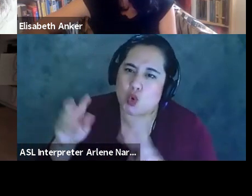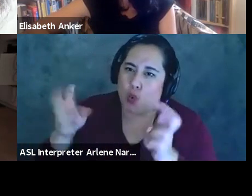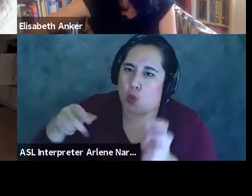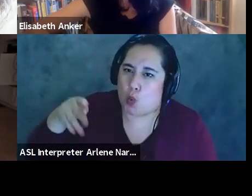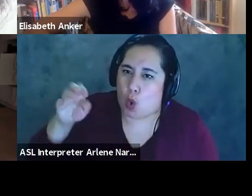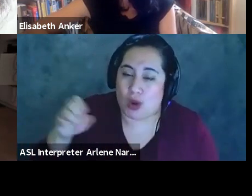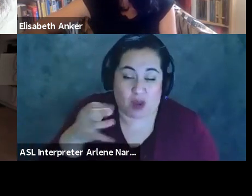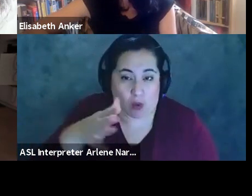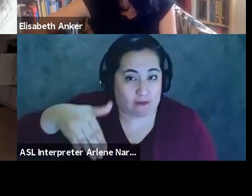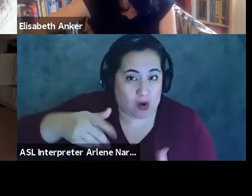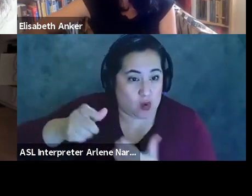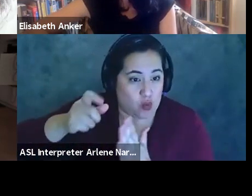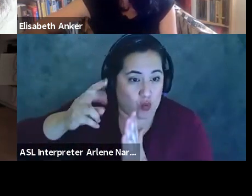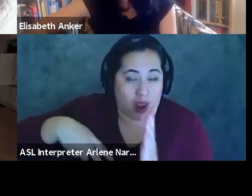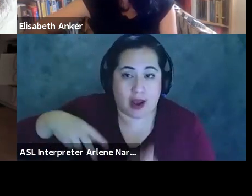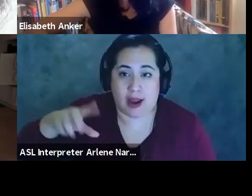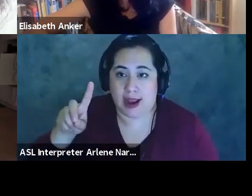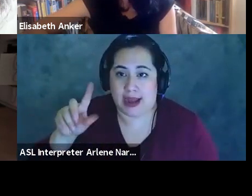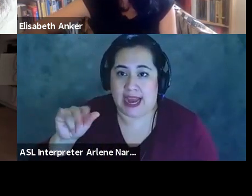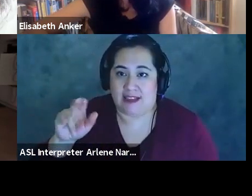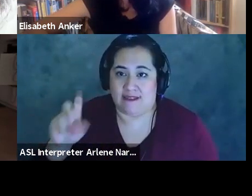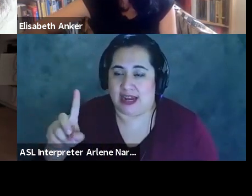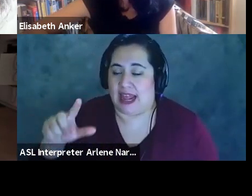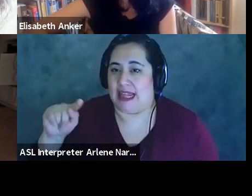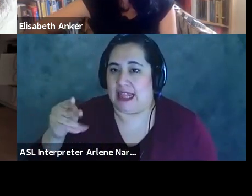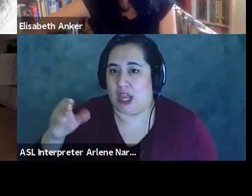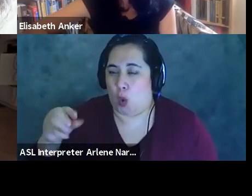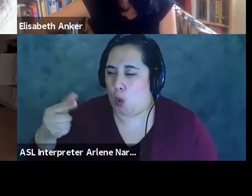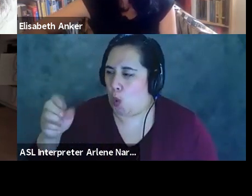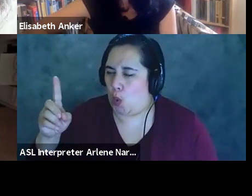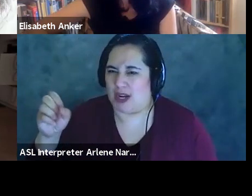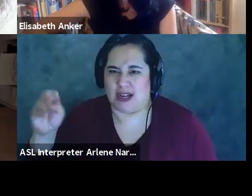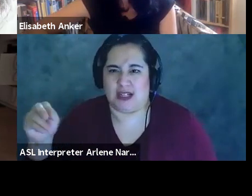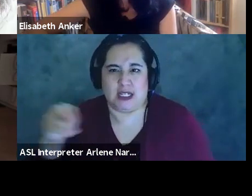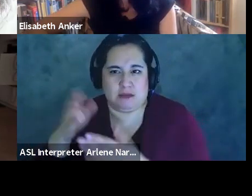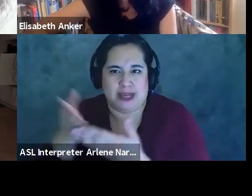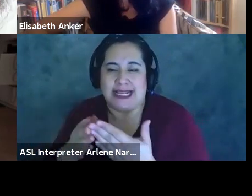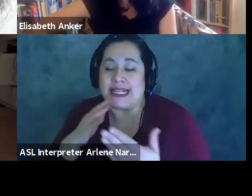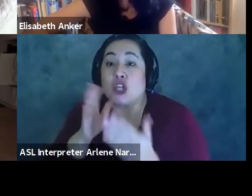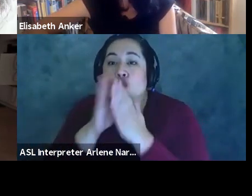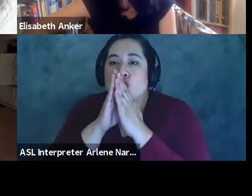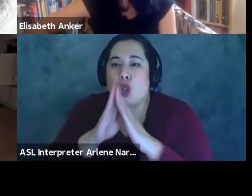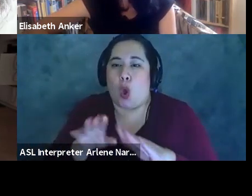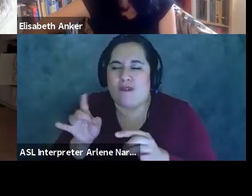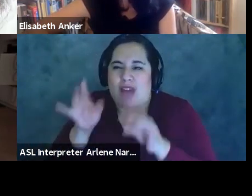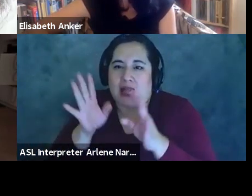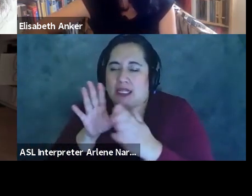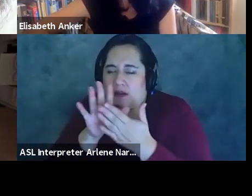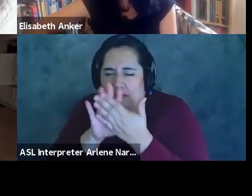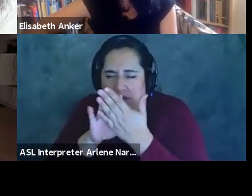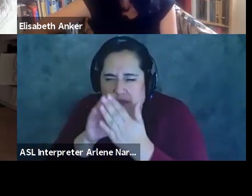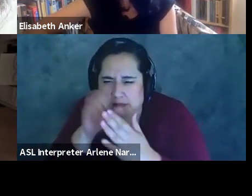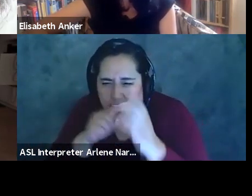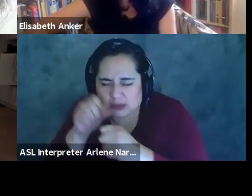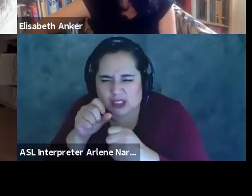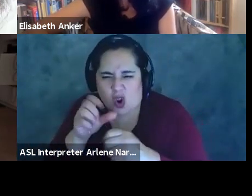Theo Goldberg's piece on this. A quote which I think really captures this is, the slow violence of barely perceptible conflicts, civil